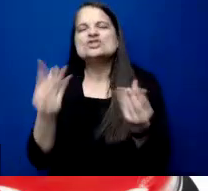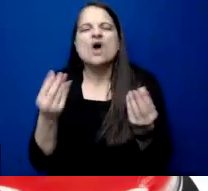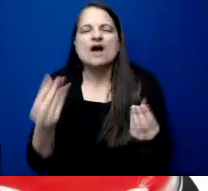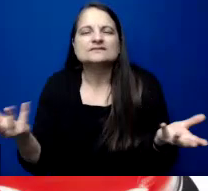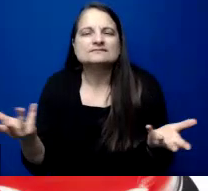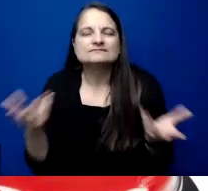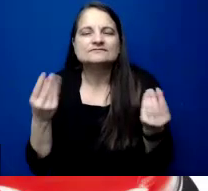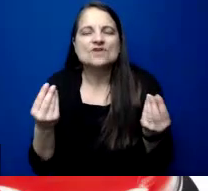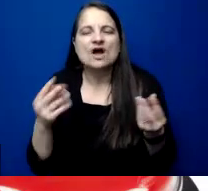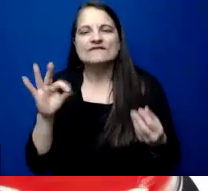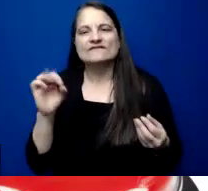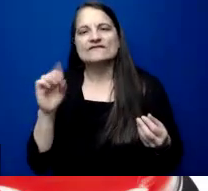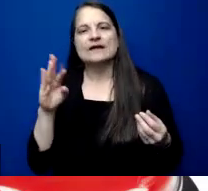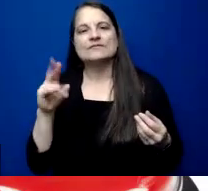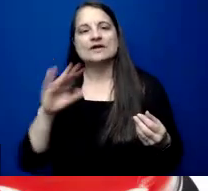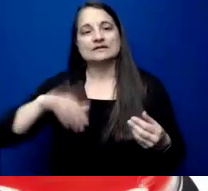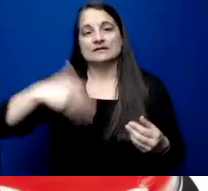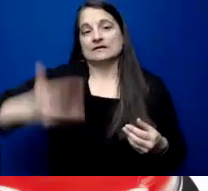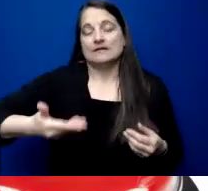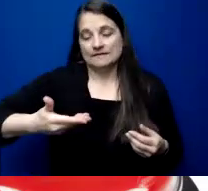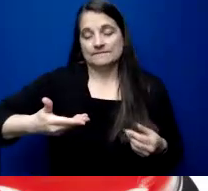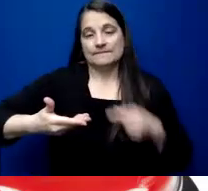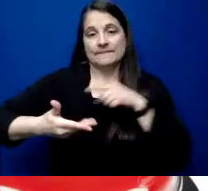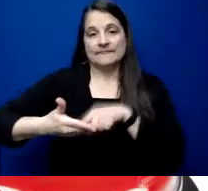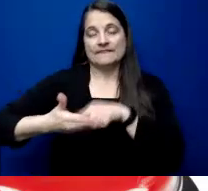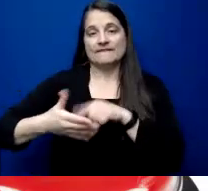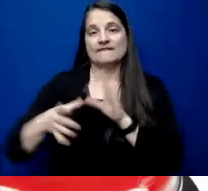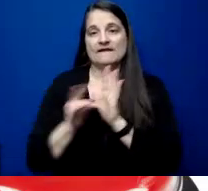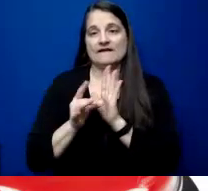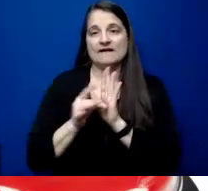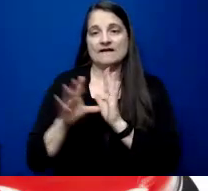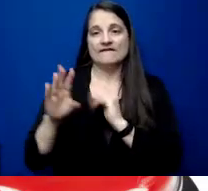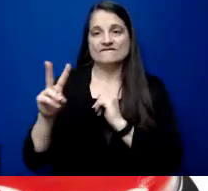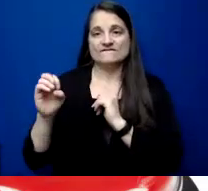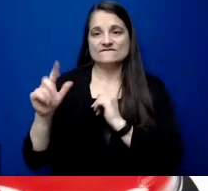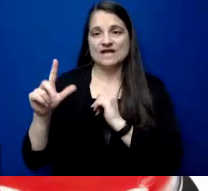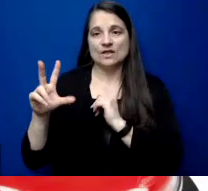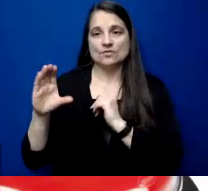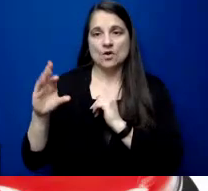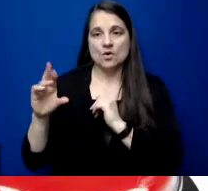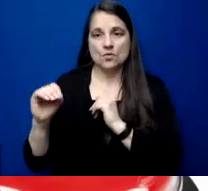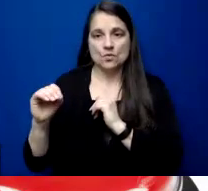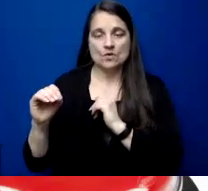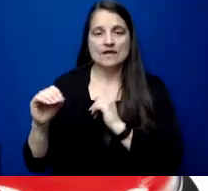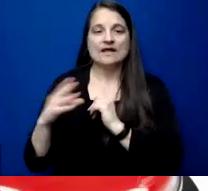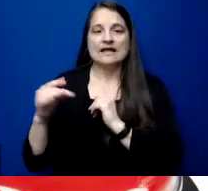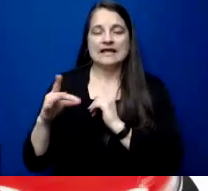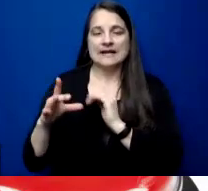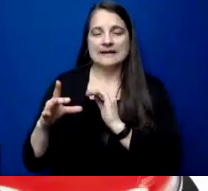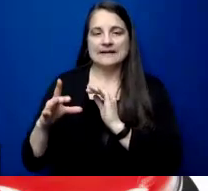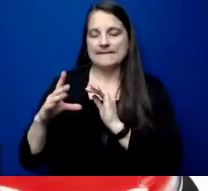fabric. And on the back of it is Velcro and a safety pin. So you can clip it to different